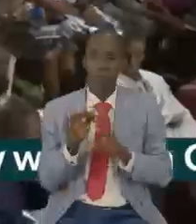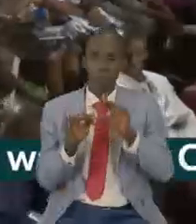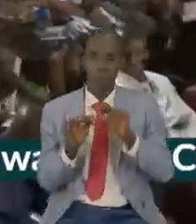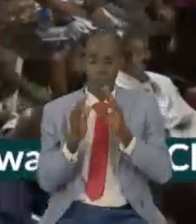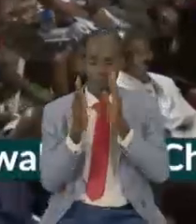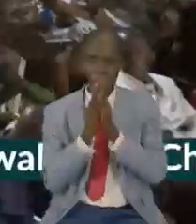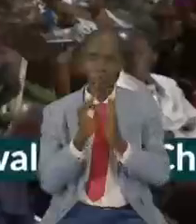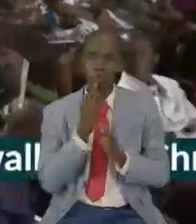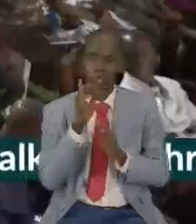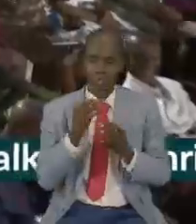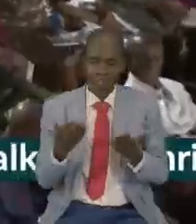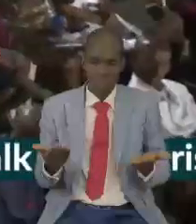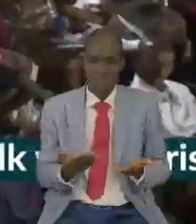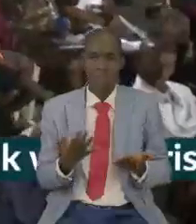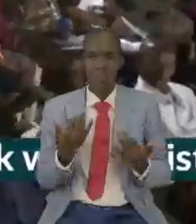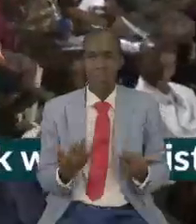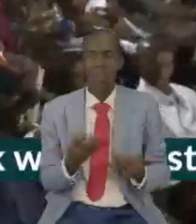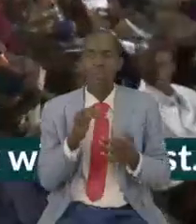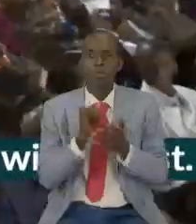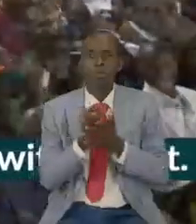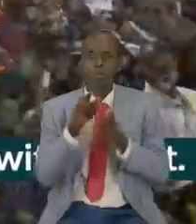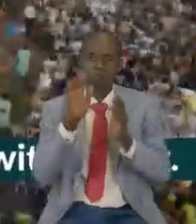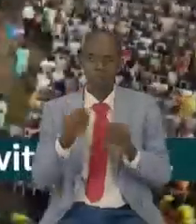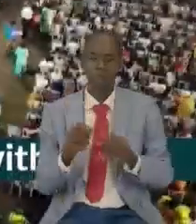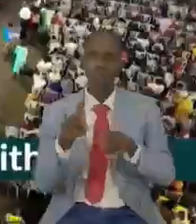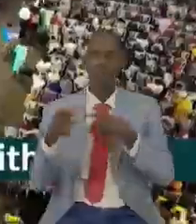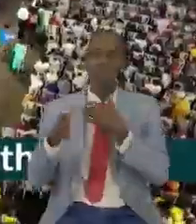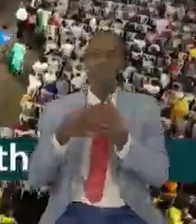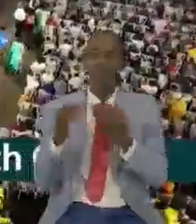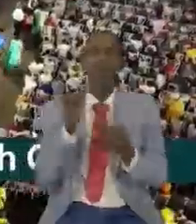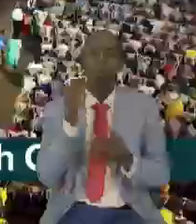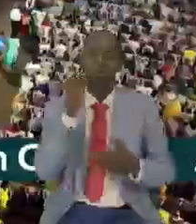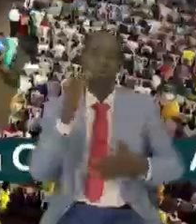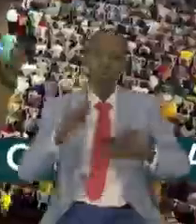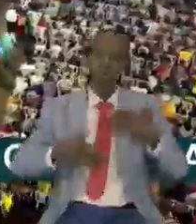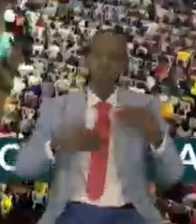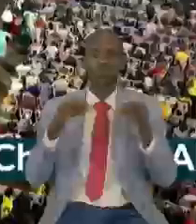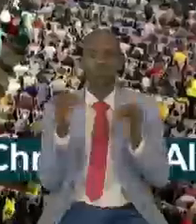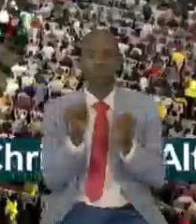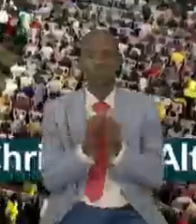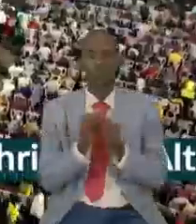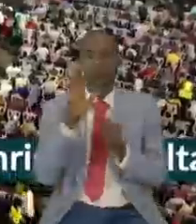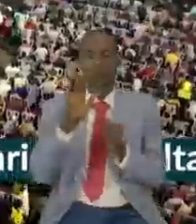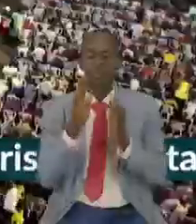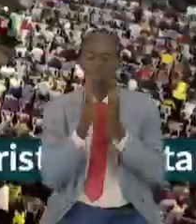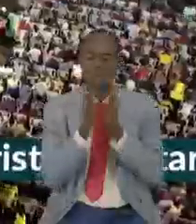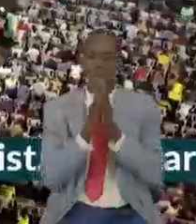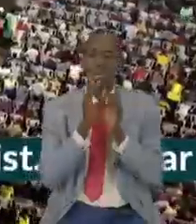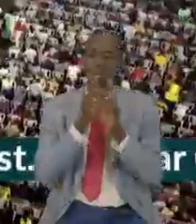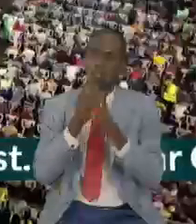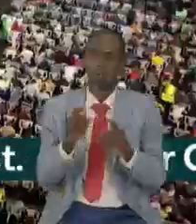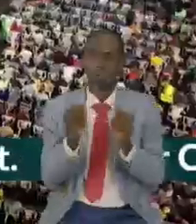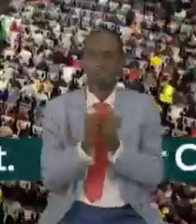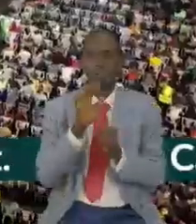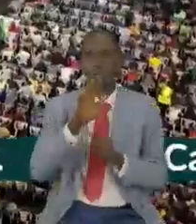You're meticulous, yet not in a hurry, so don't miss anybody. You miss them, you have missed a life. Because we